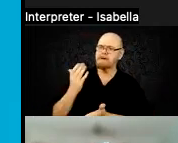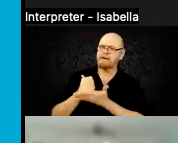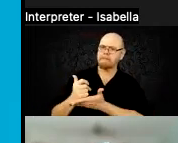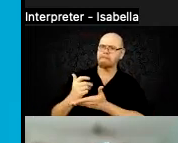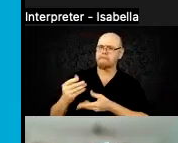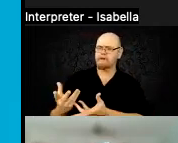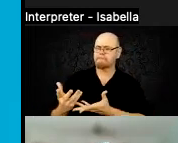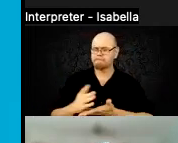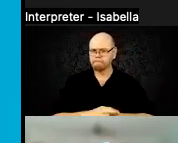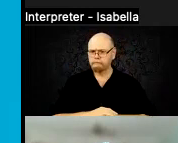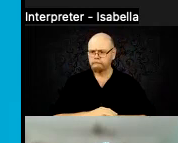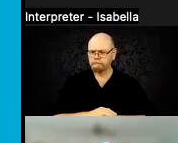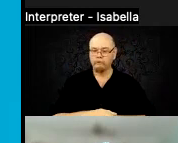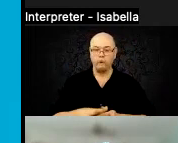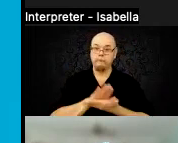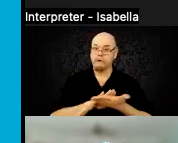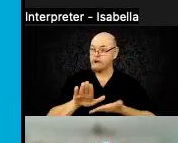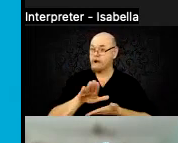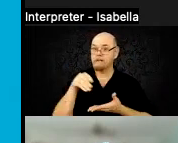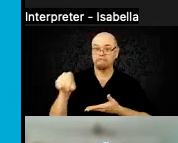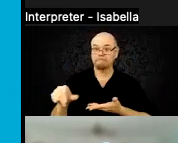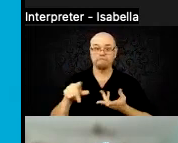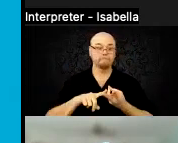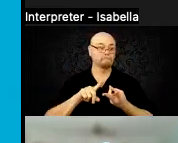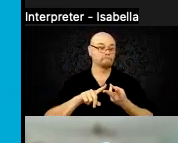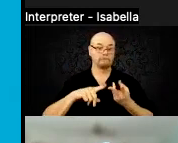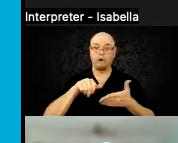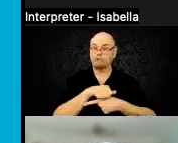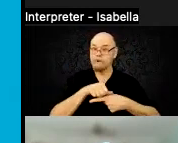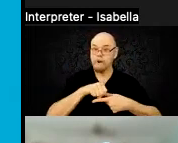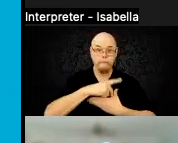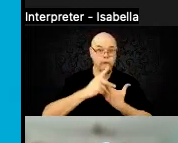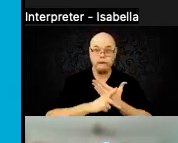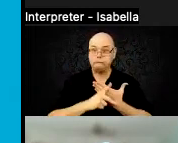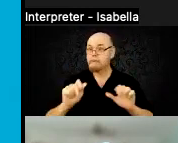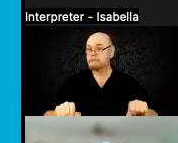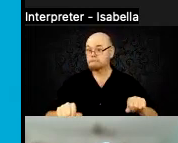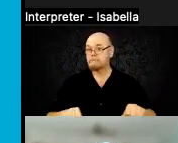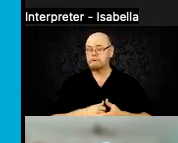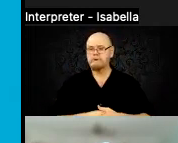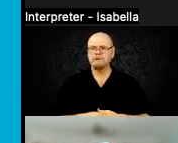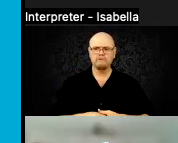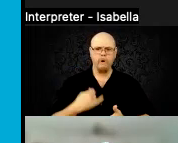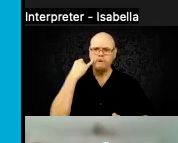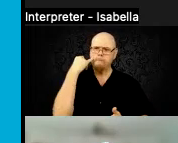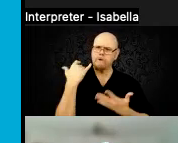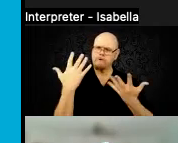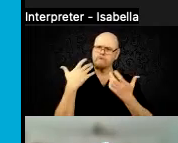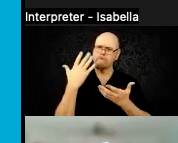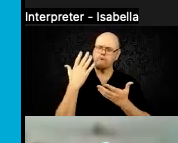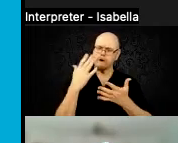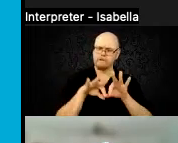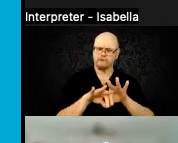can also help with college or training programs. So if you are looking to go into a career that requires a degree, you